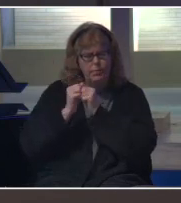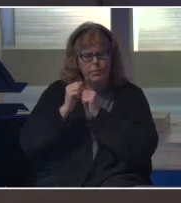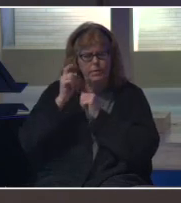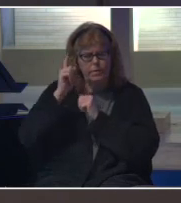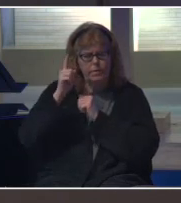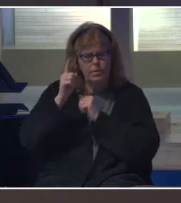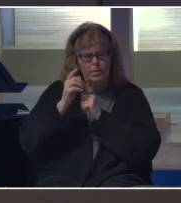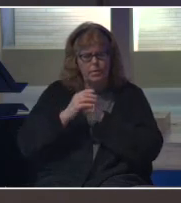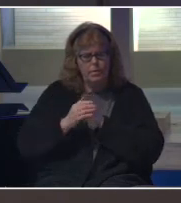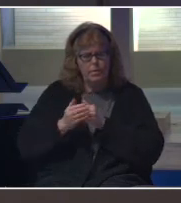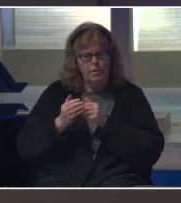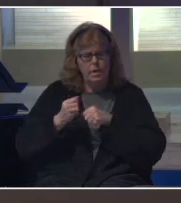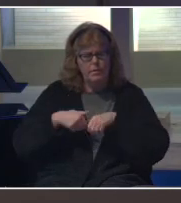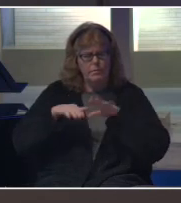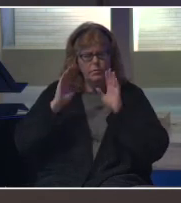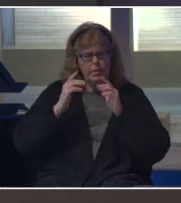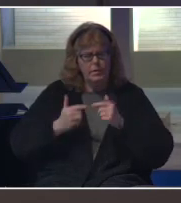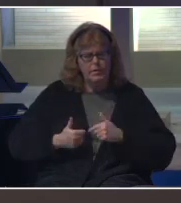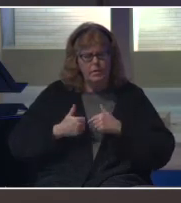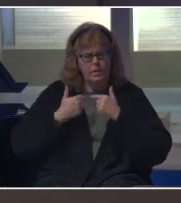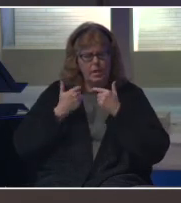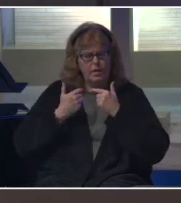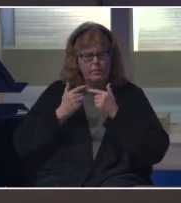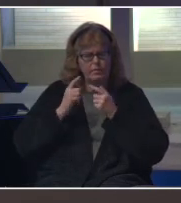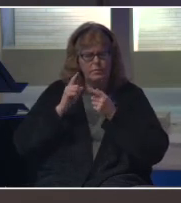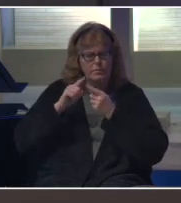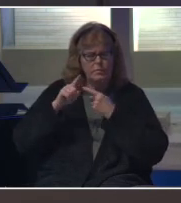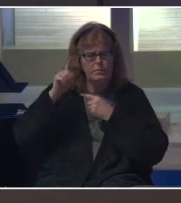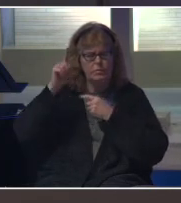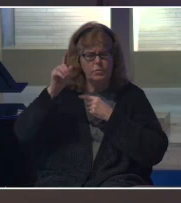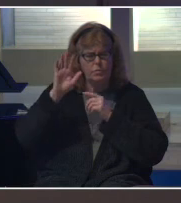again surrender their lives to